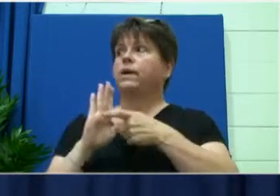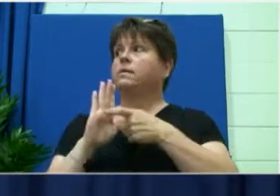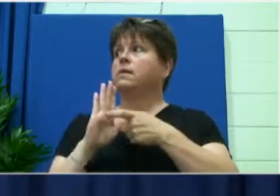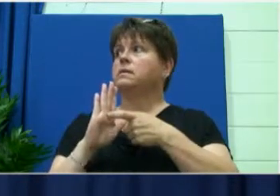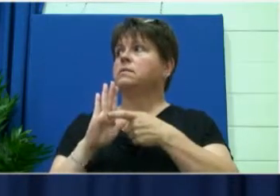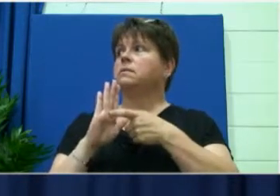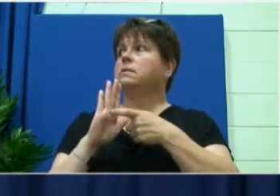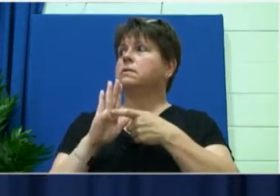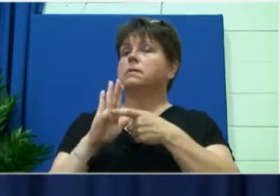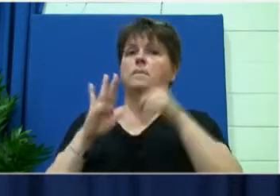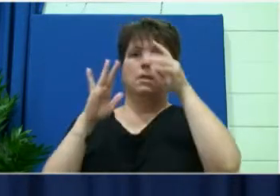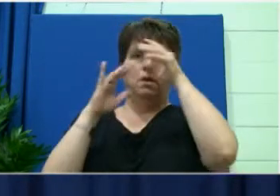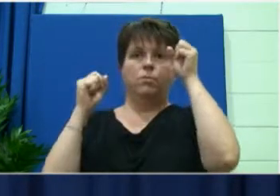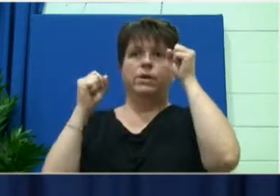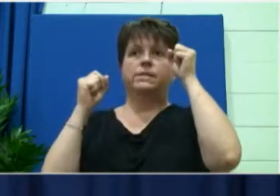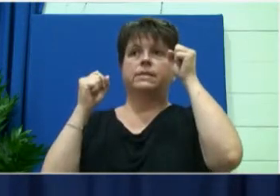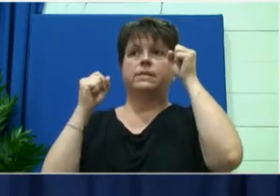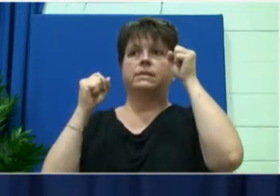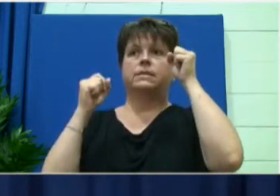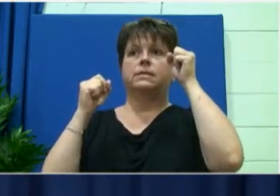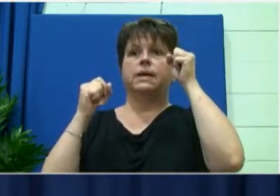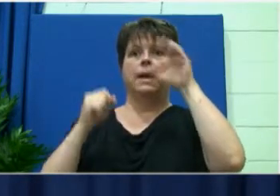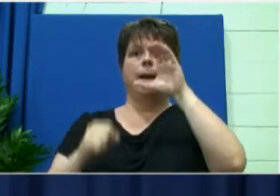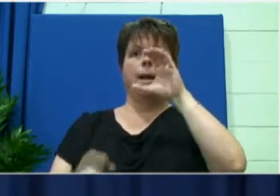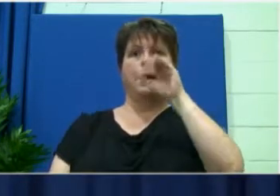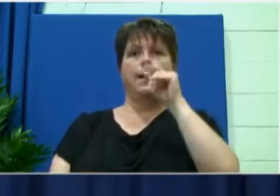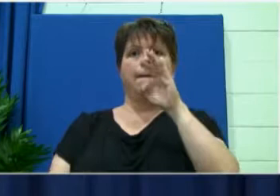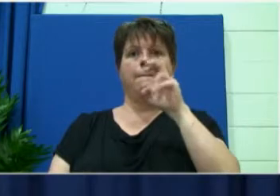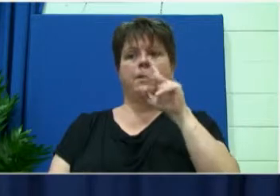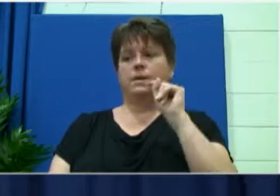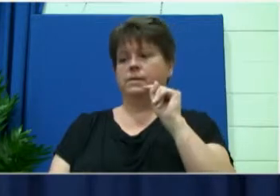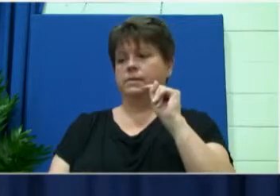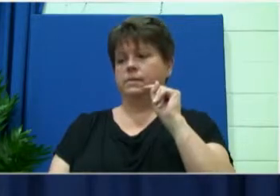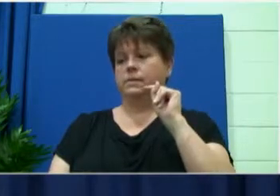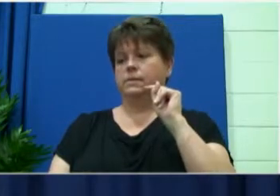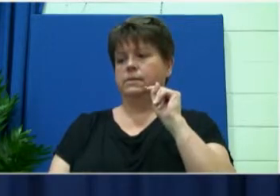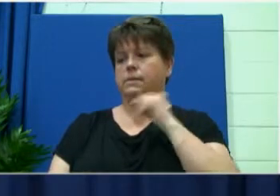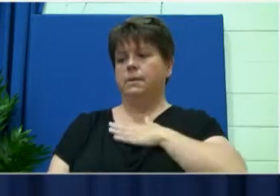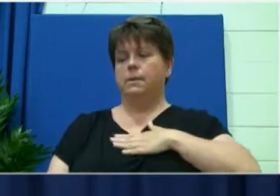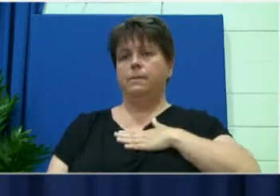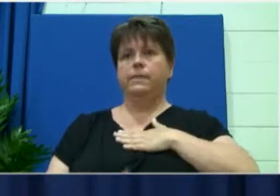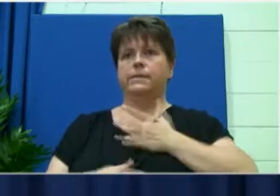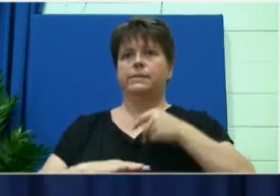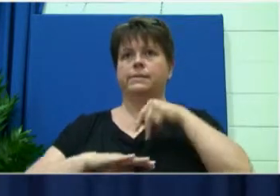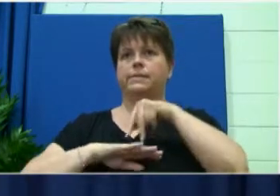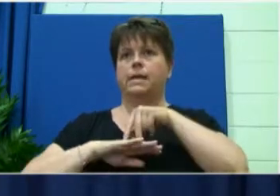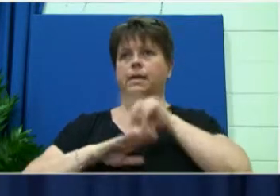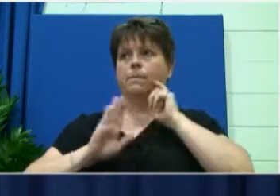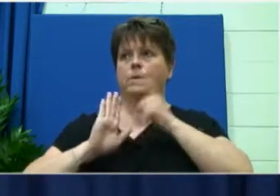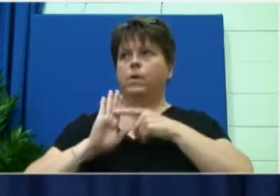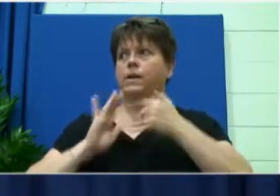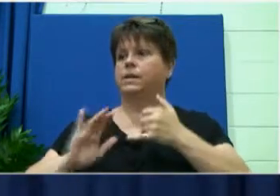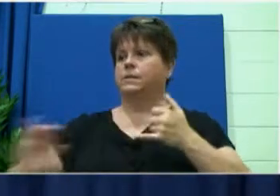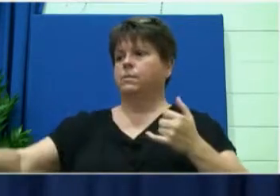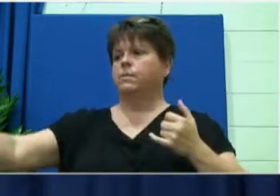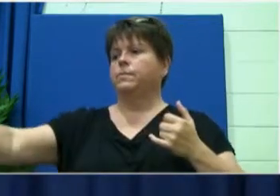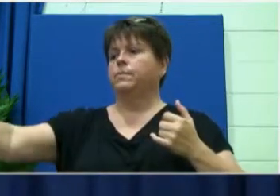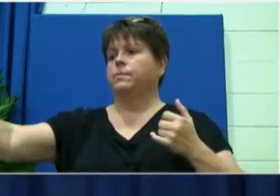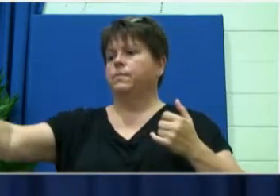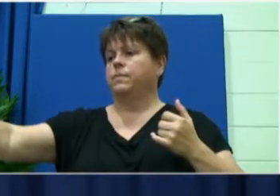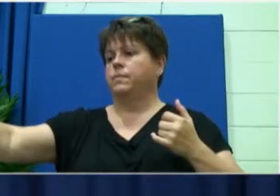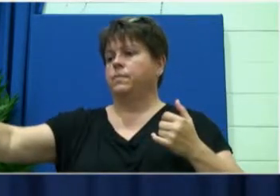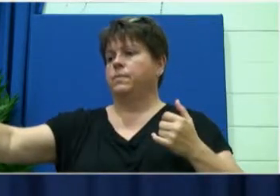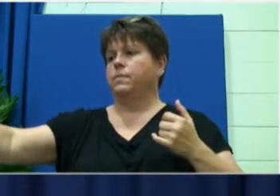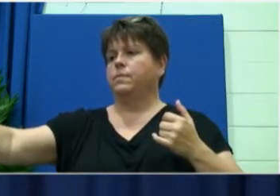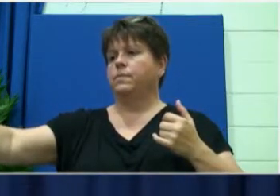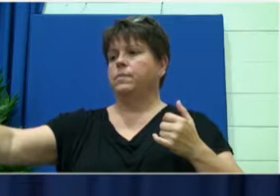recognize our President's Cabinet. Would all members of the President's Cabinet please rise to be recognized? And audience,